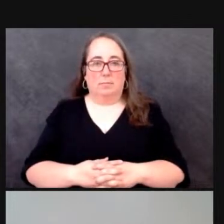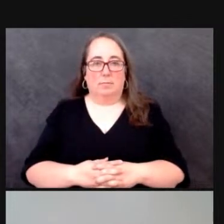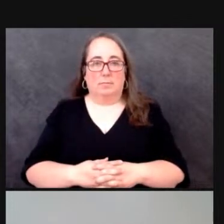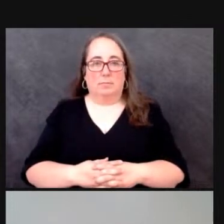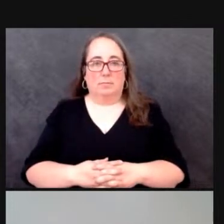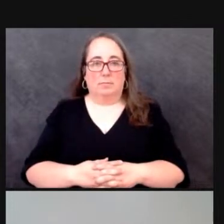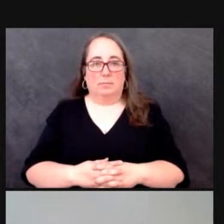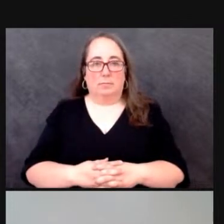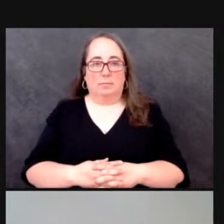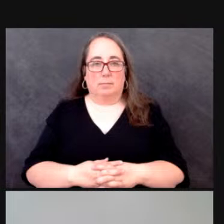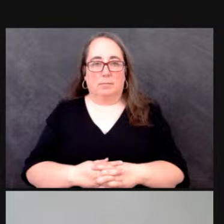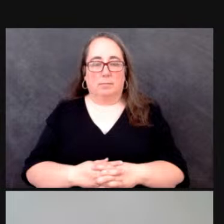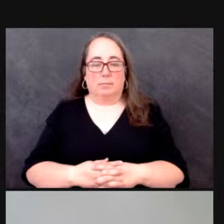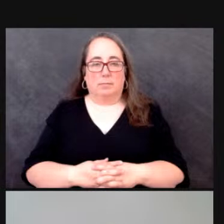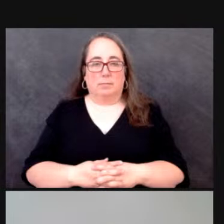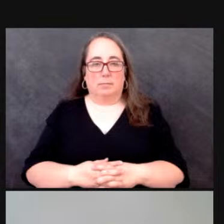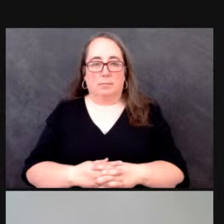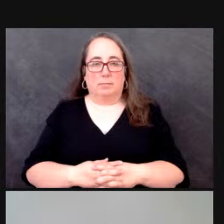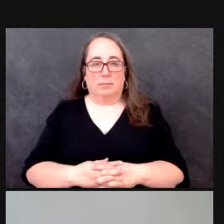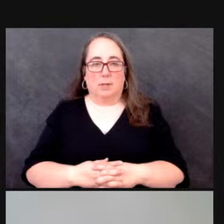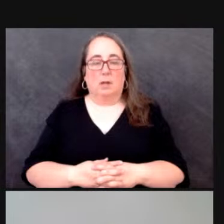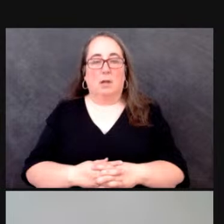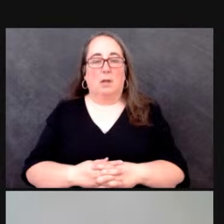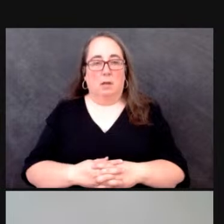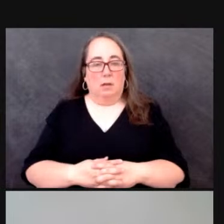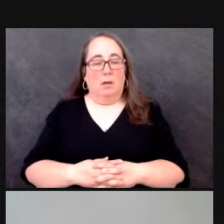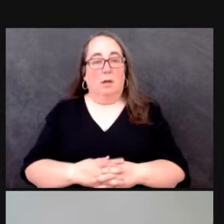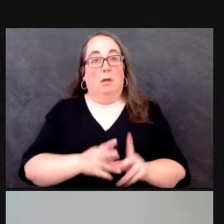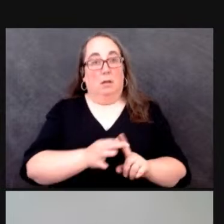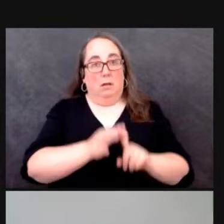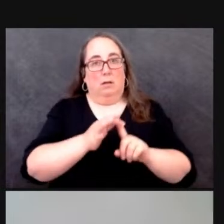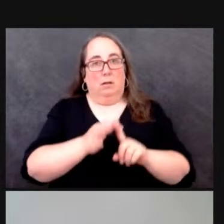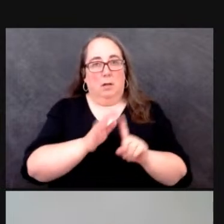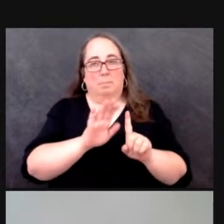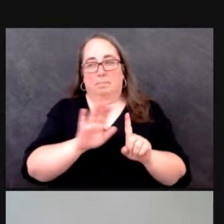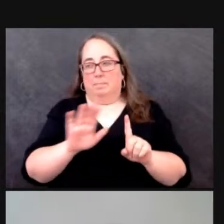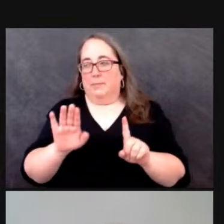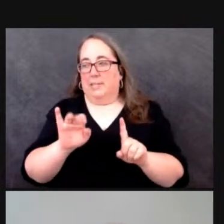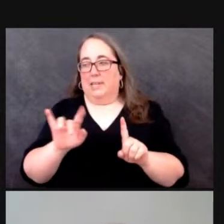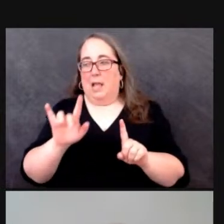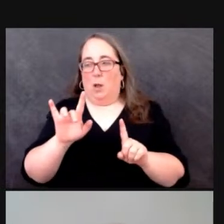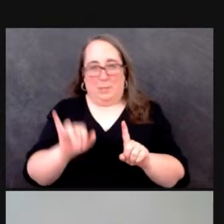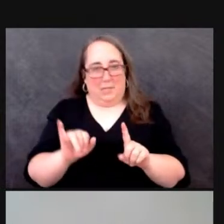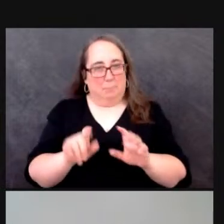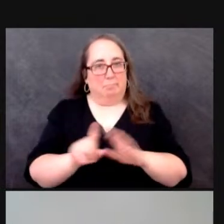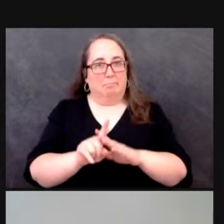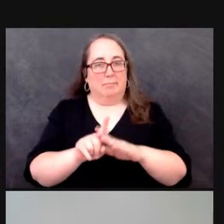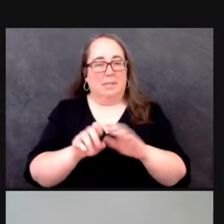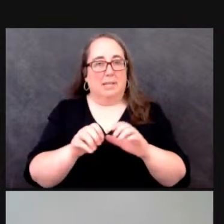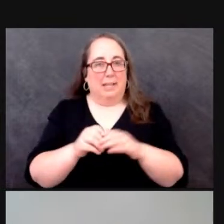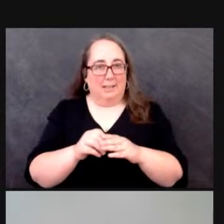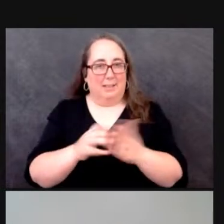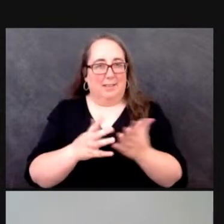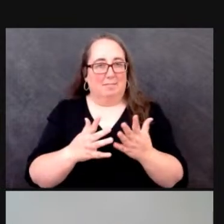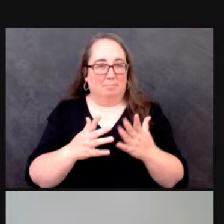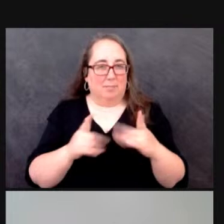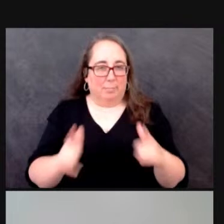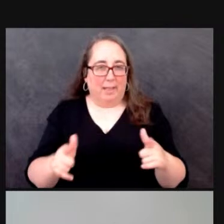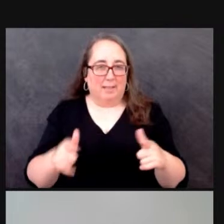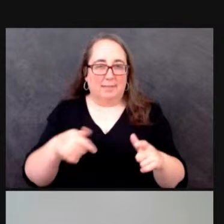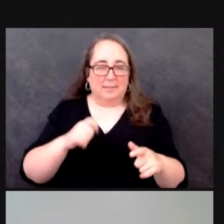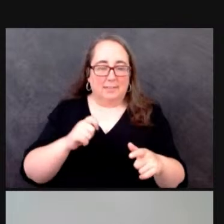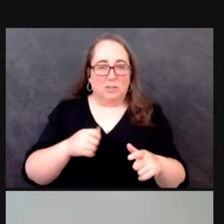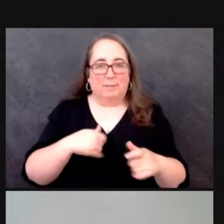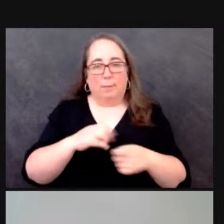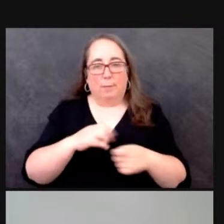To continue to elaborate on the uniqueness of each county, the theme of county runs through the service. It's symbolized by local scenes